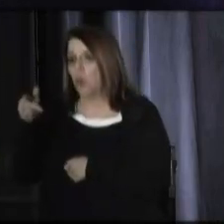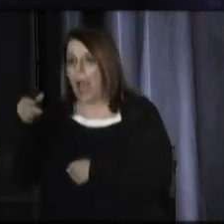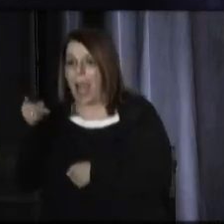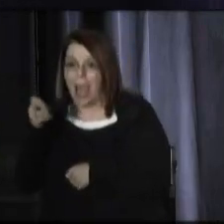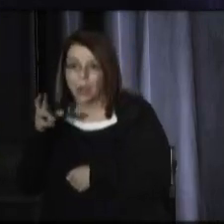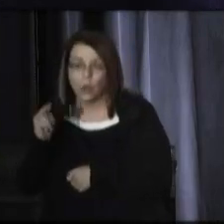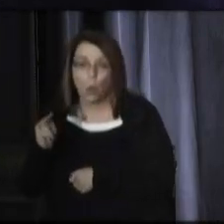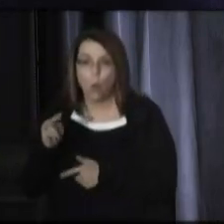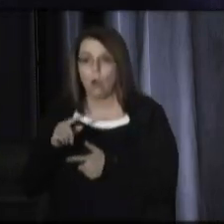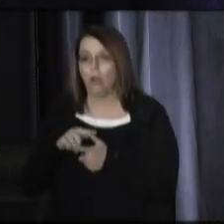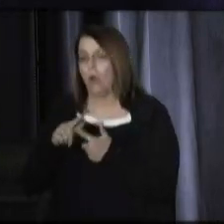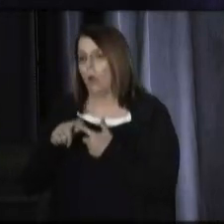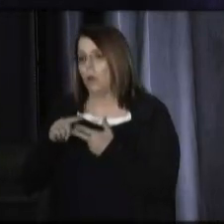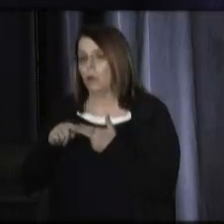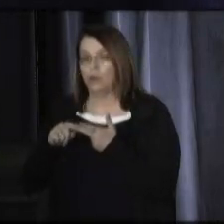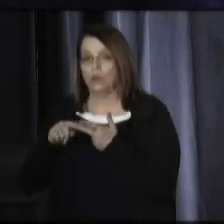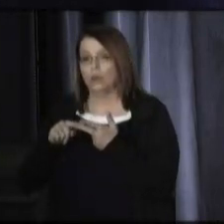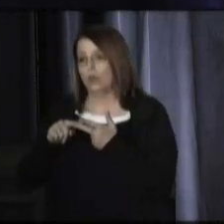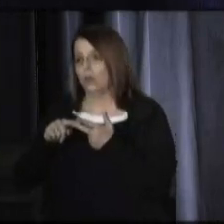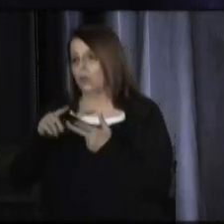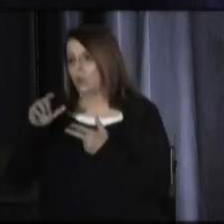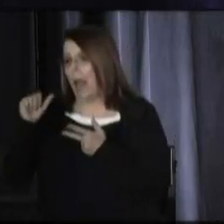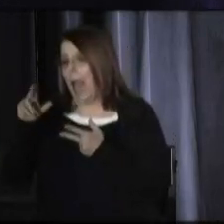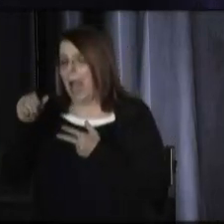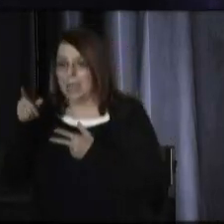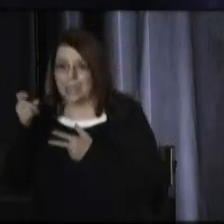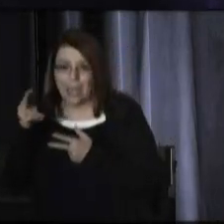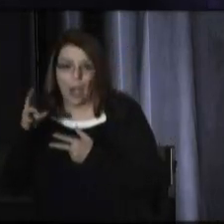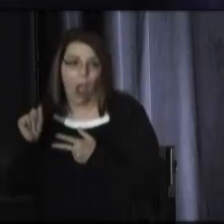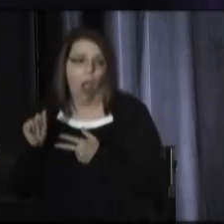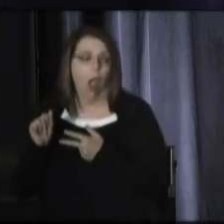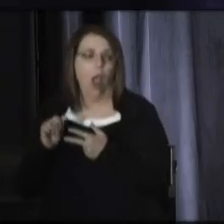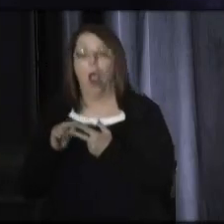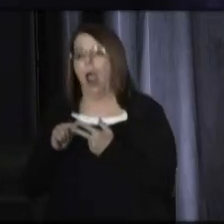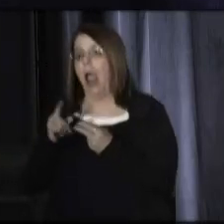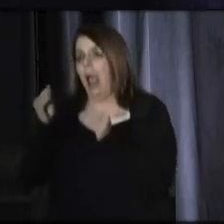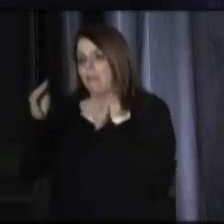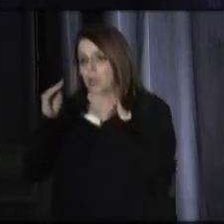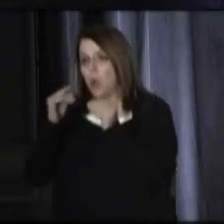like a world perfectly packaged. Thank you.